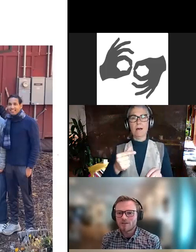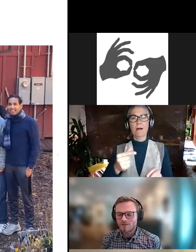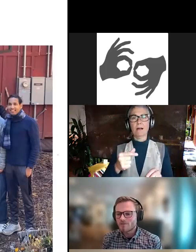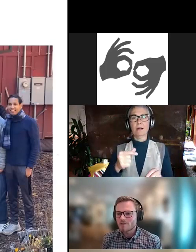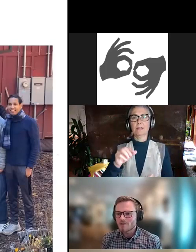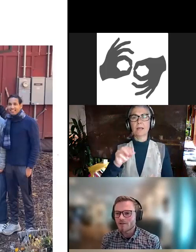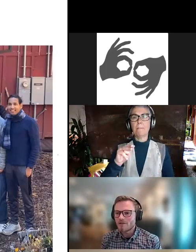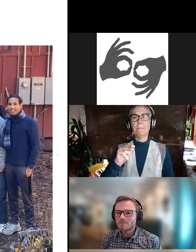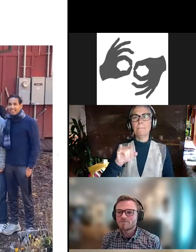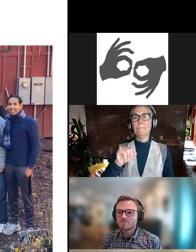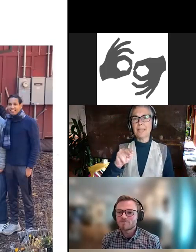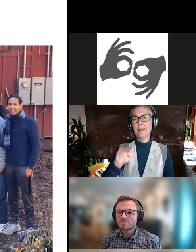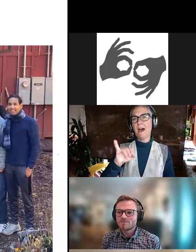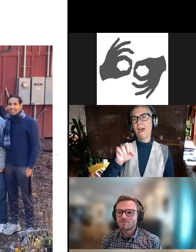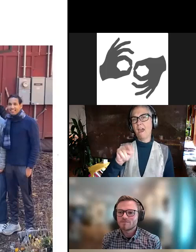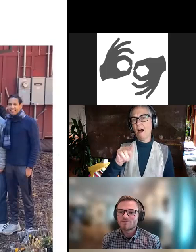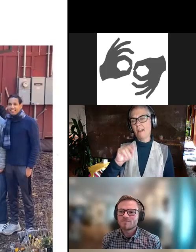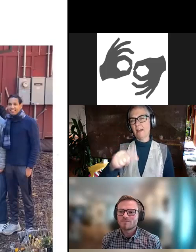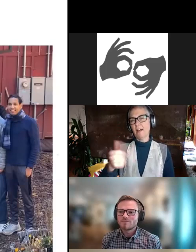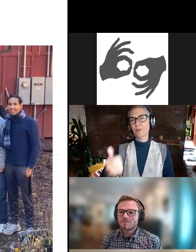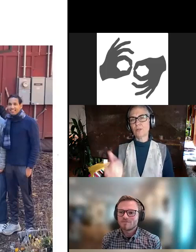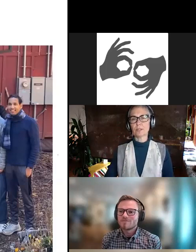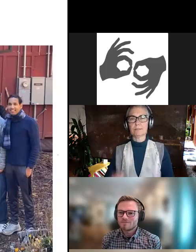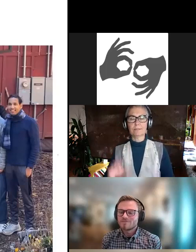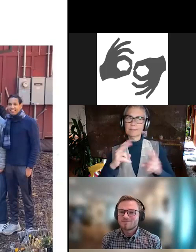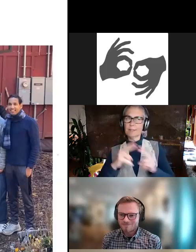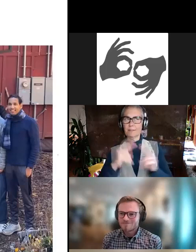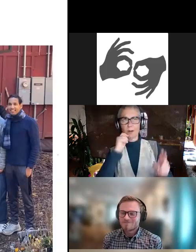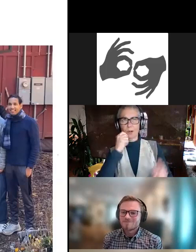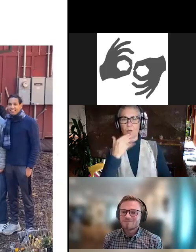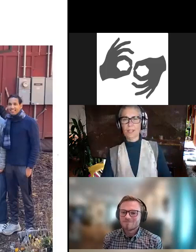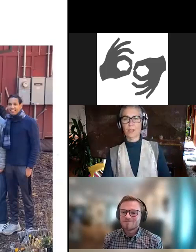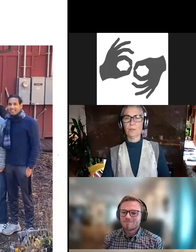MinION and things like that. Okay, very cool. Thank you.